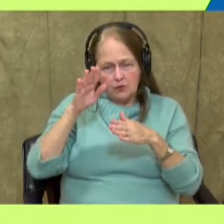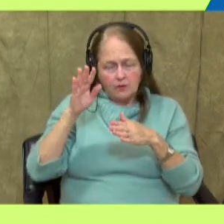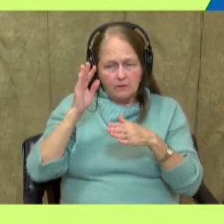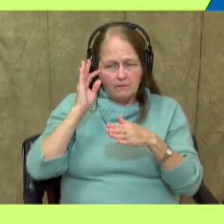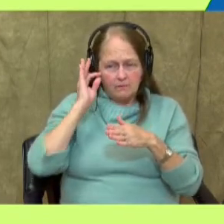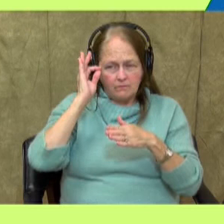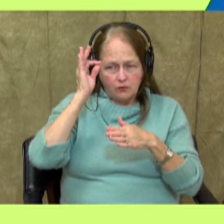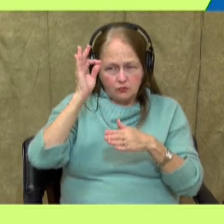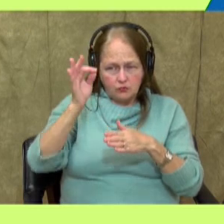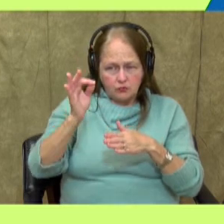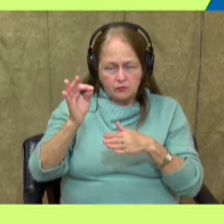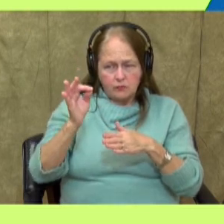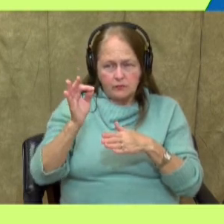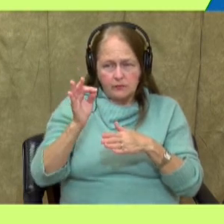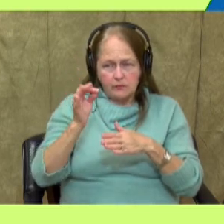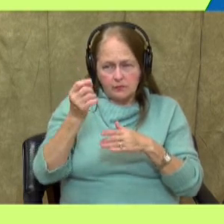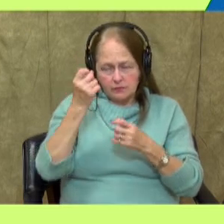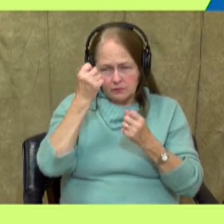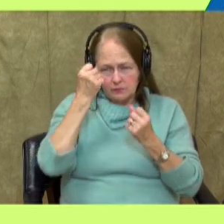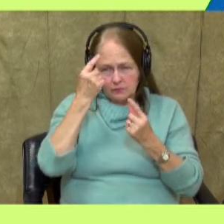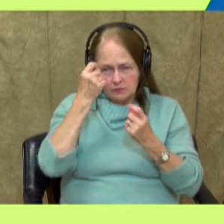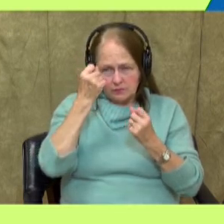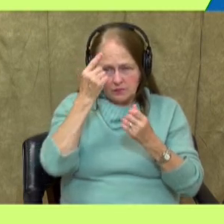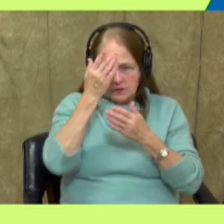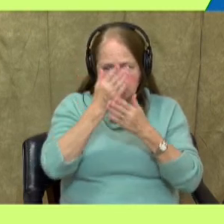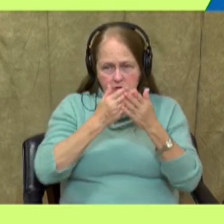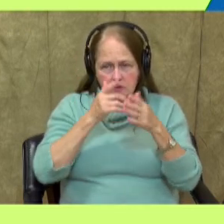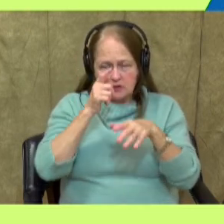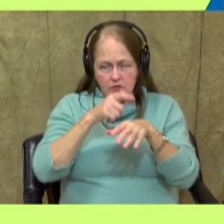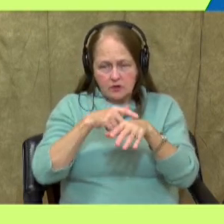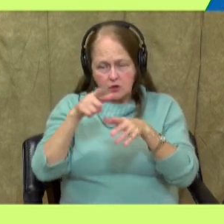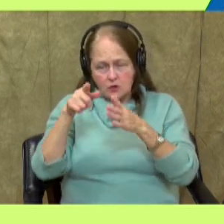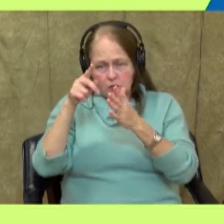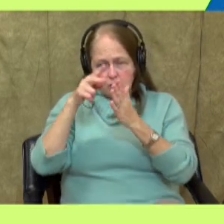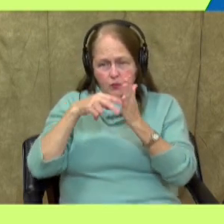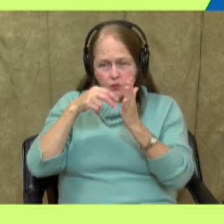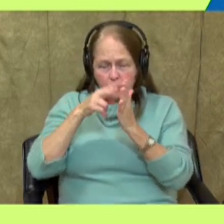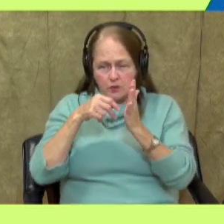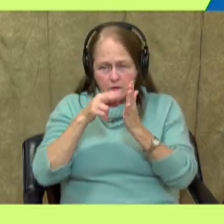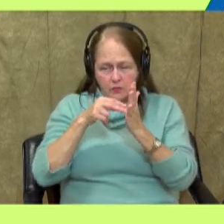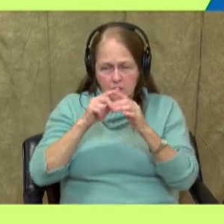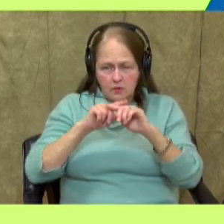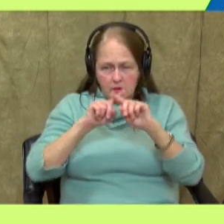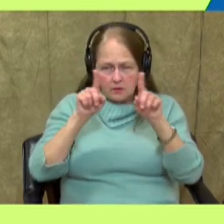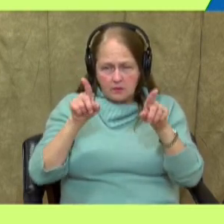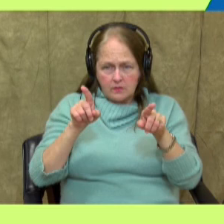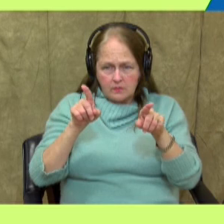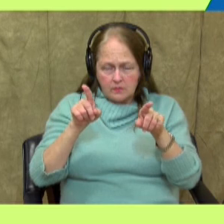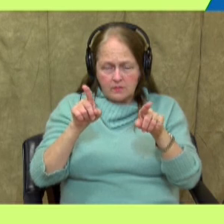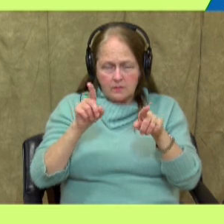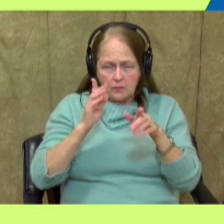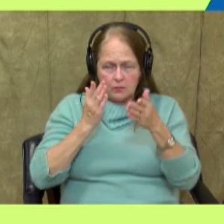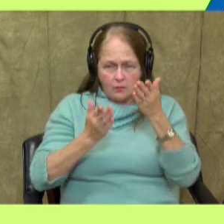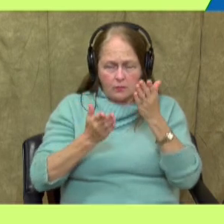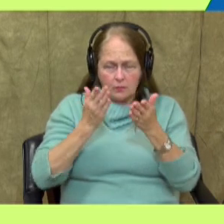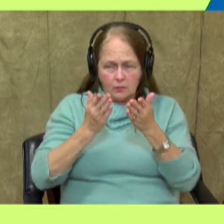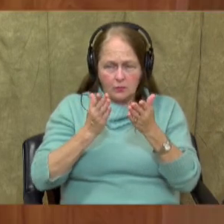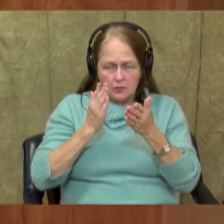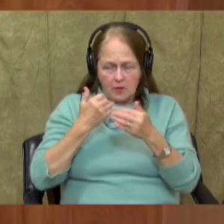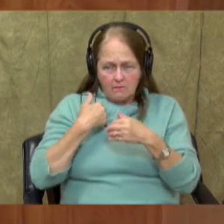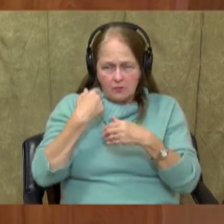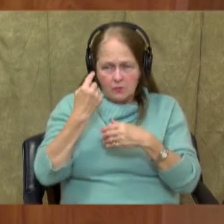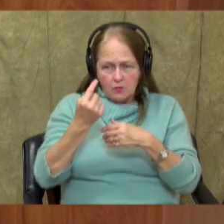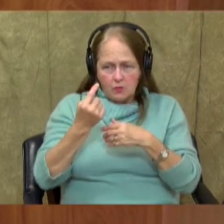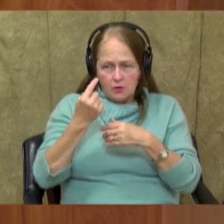here's what you need to understand. Sometimes when you're reading articles, the differences, you might only have one or